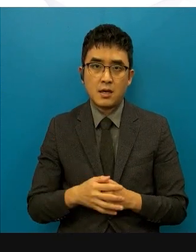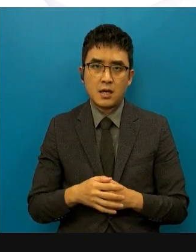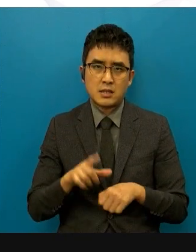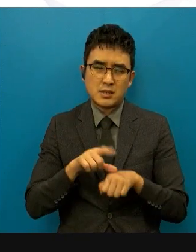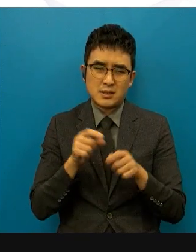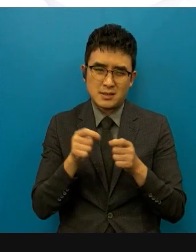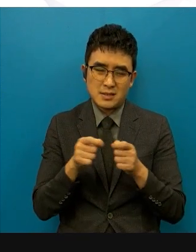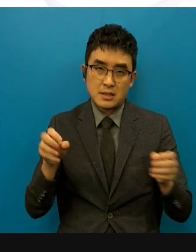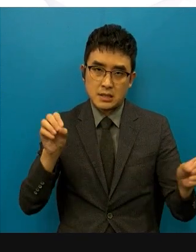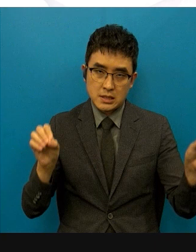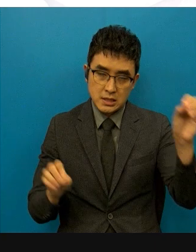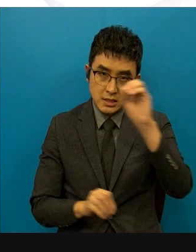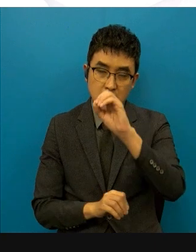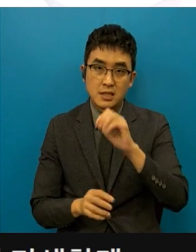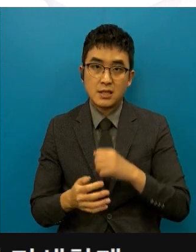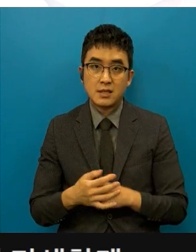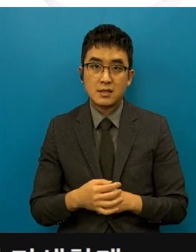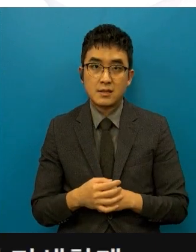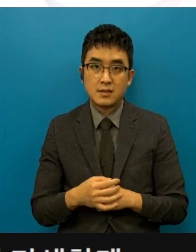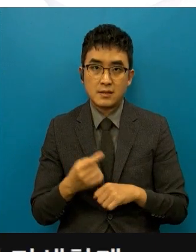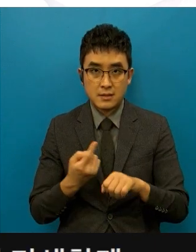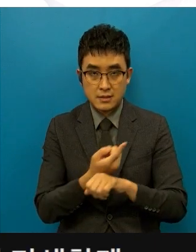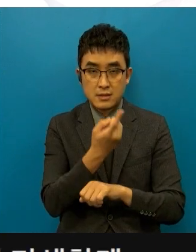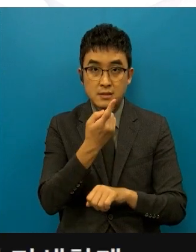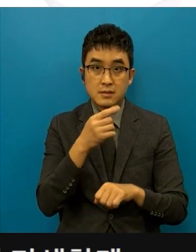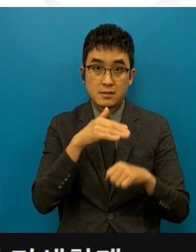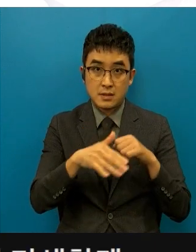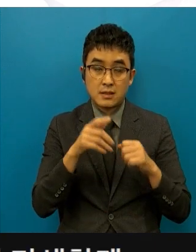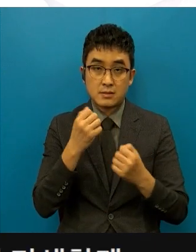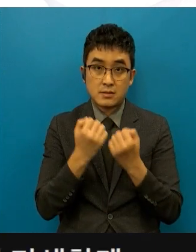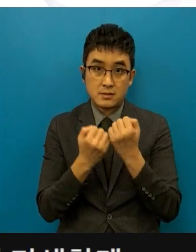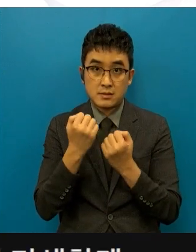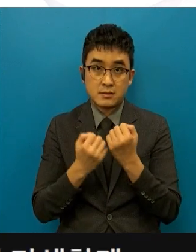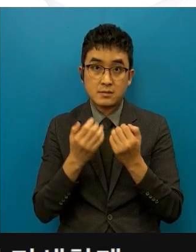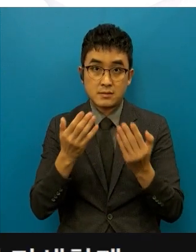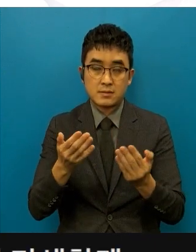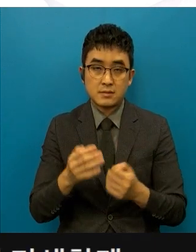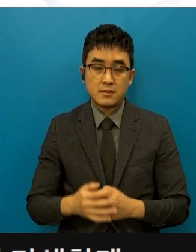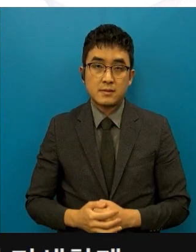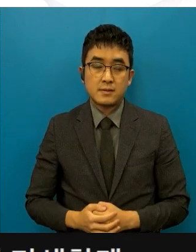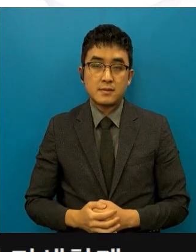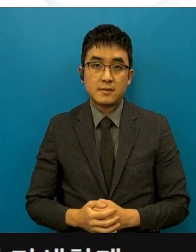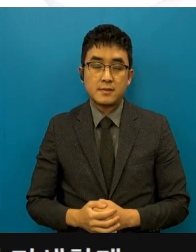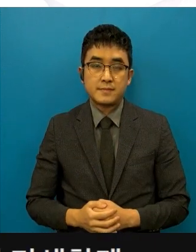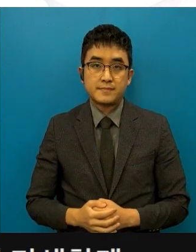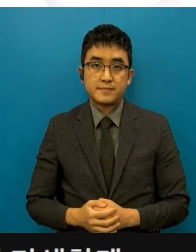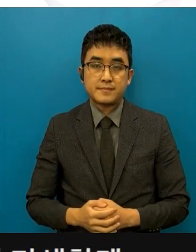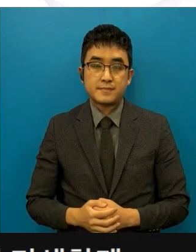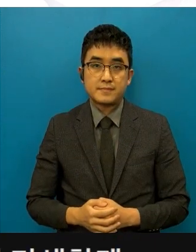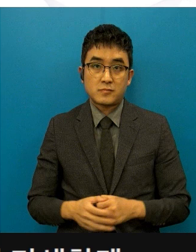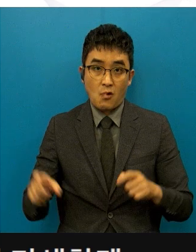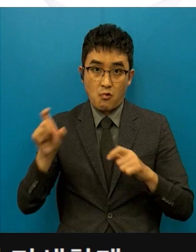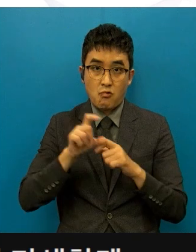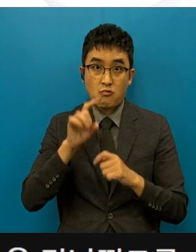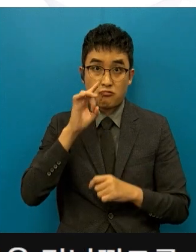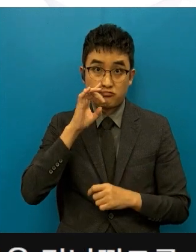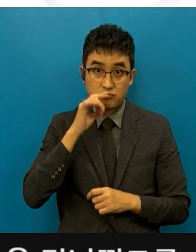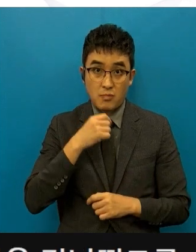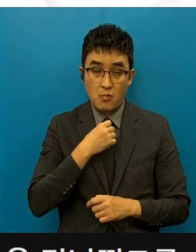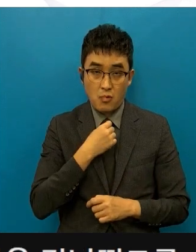detail why I believe these categorizations are not necessary anymore. But for the context of